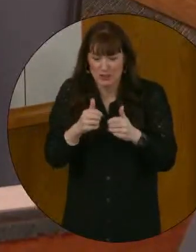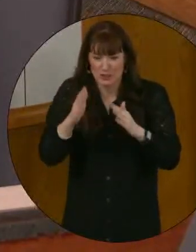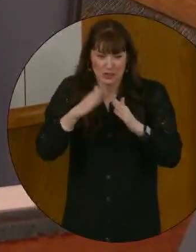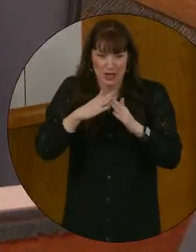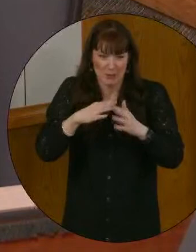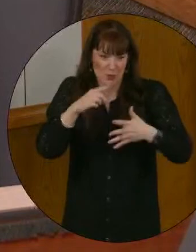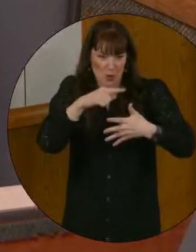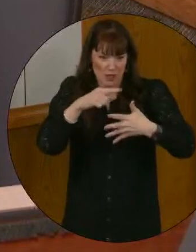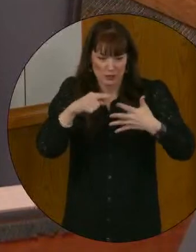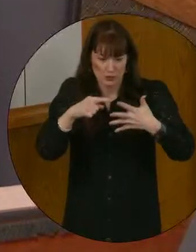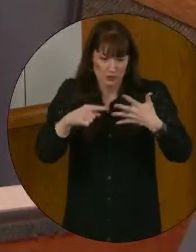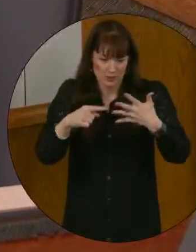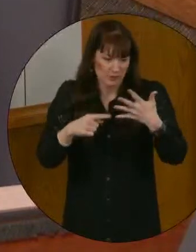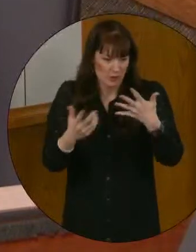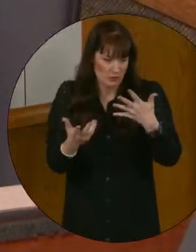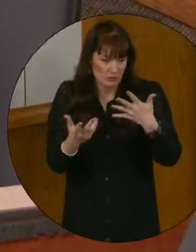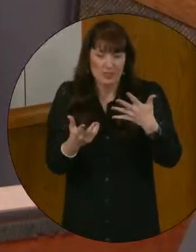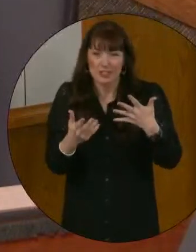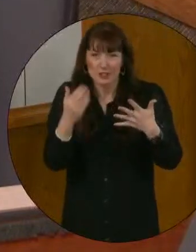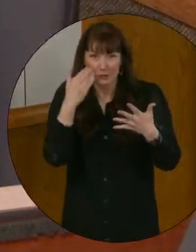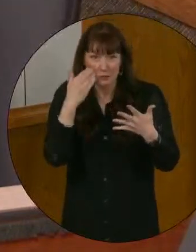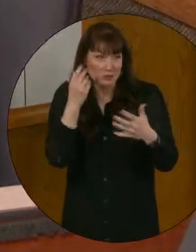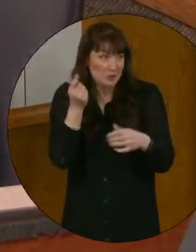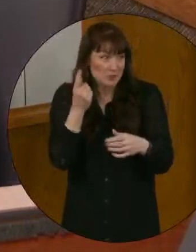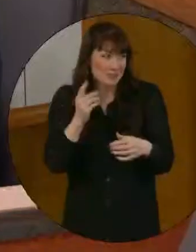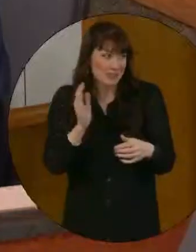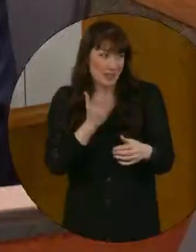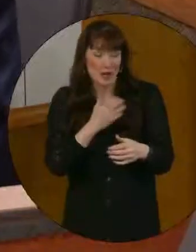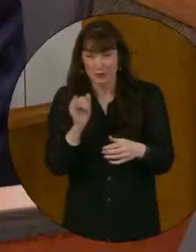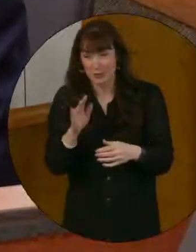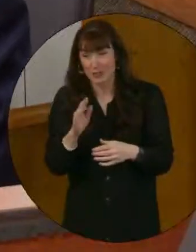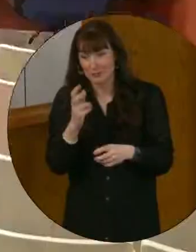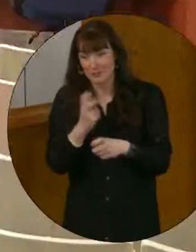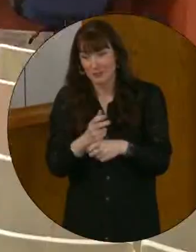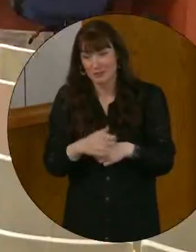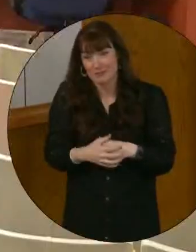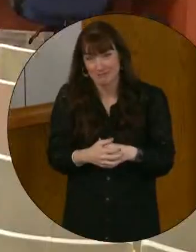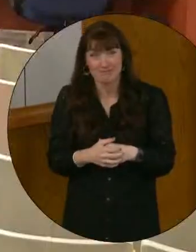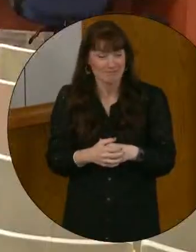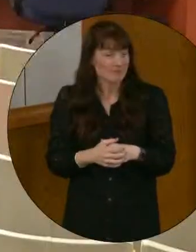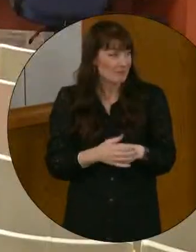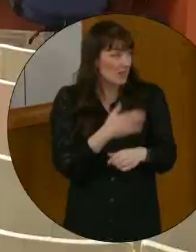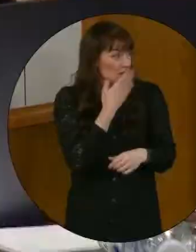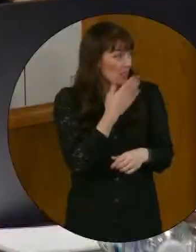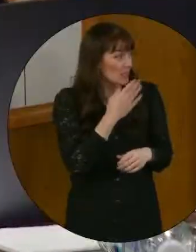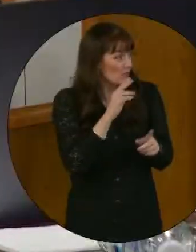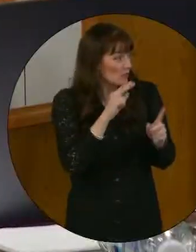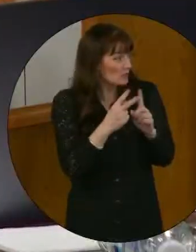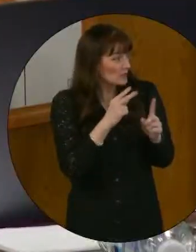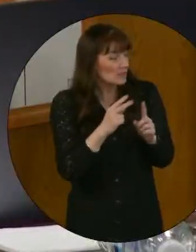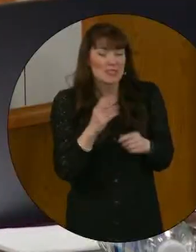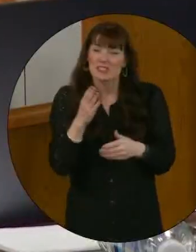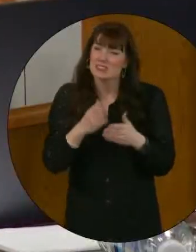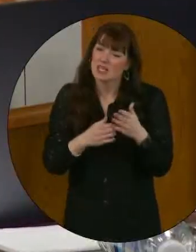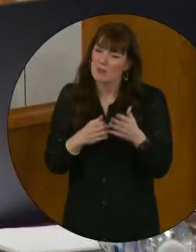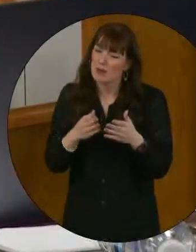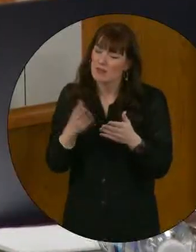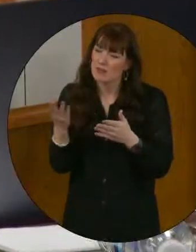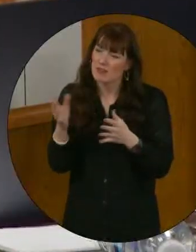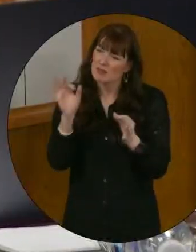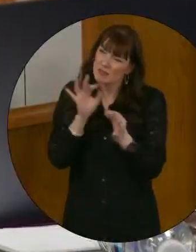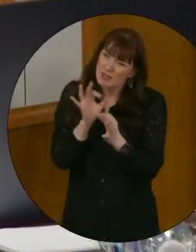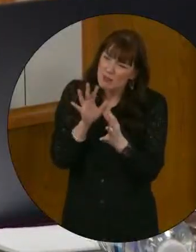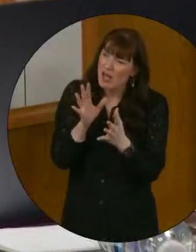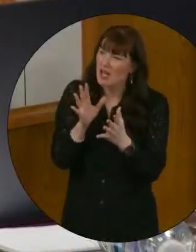said, now you know how tough our job is, so. Thank you for that. And then some of the insights that I